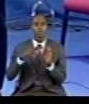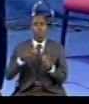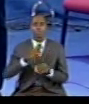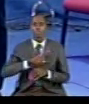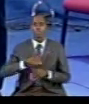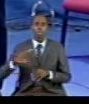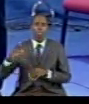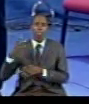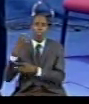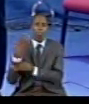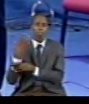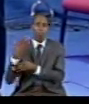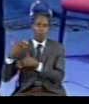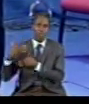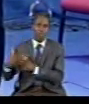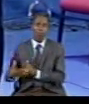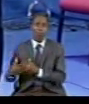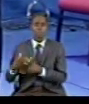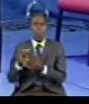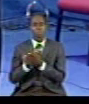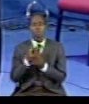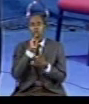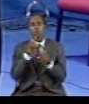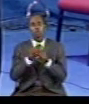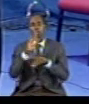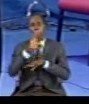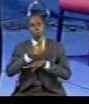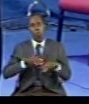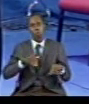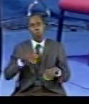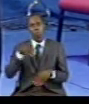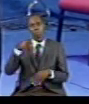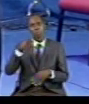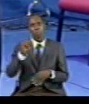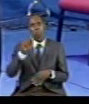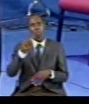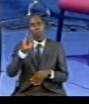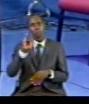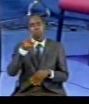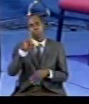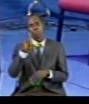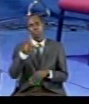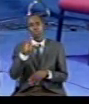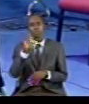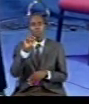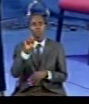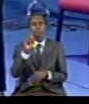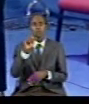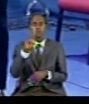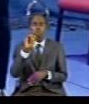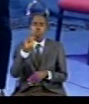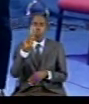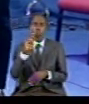call partial stroke, for about 5 months until Taraba Crusade. You will hear her now.